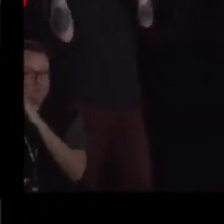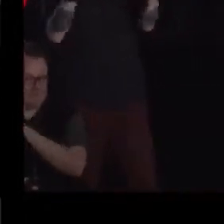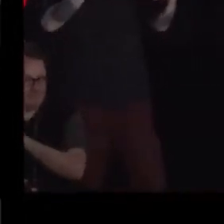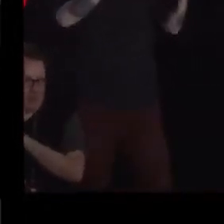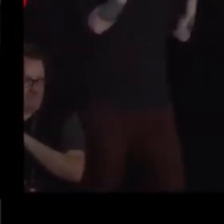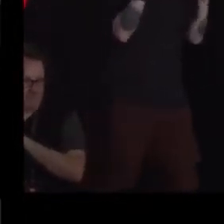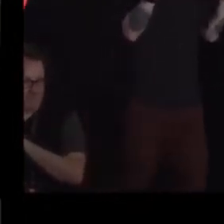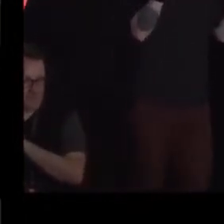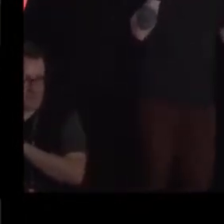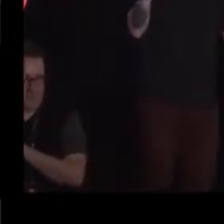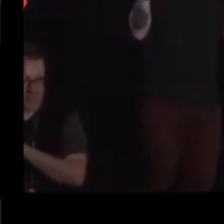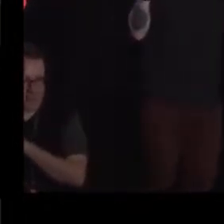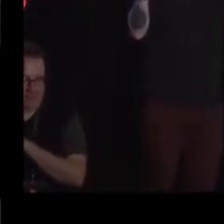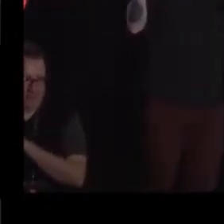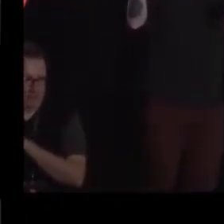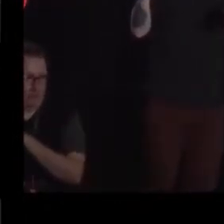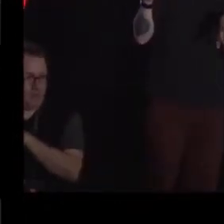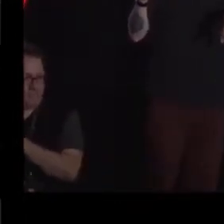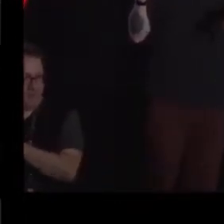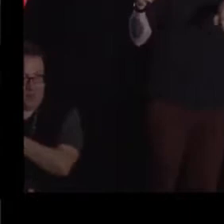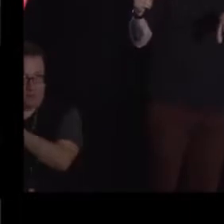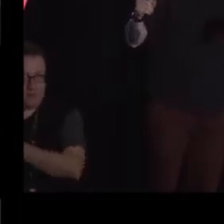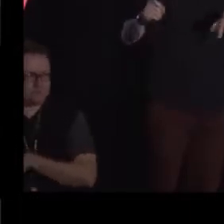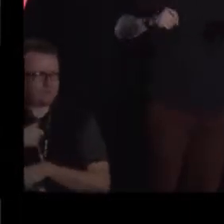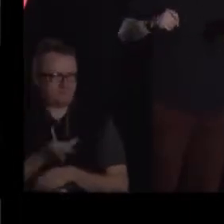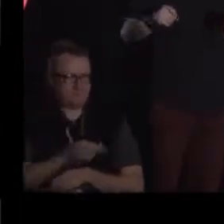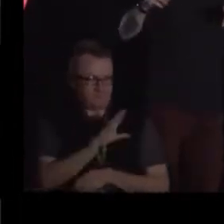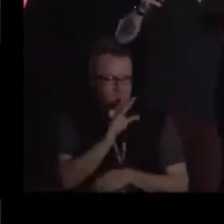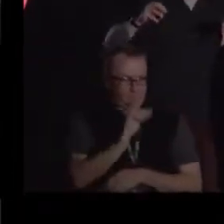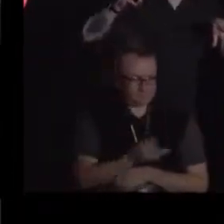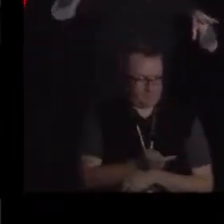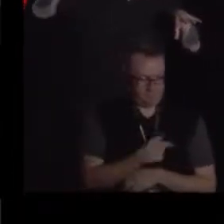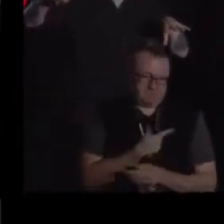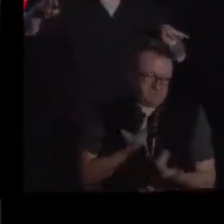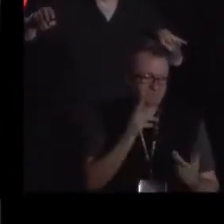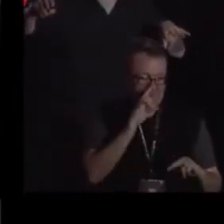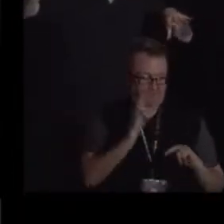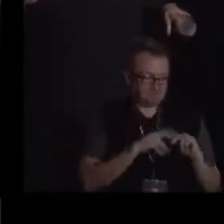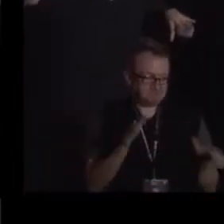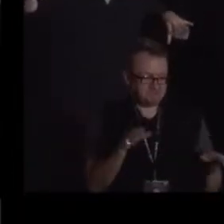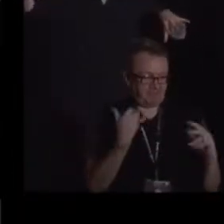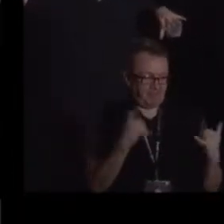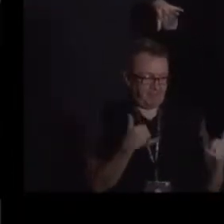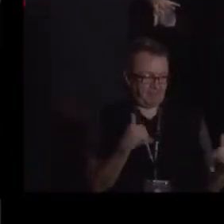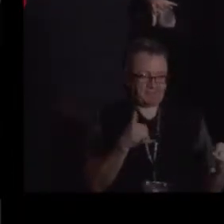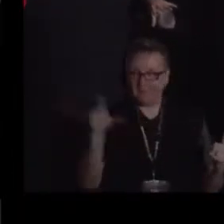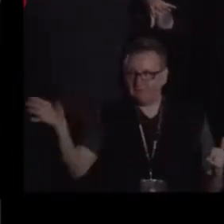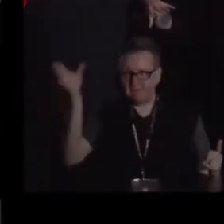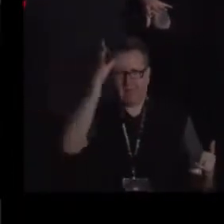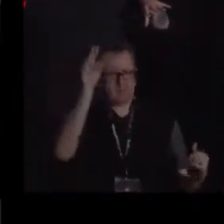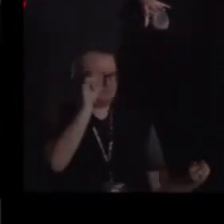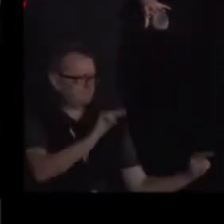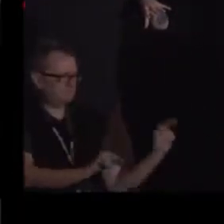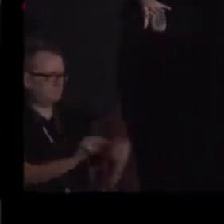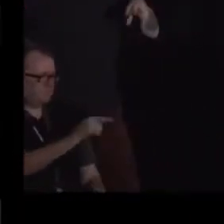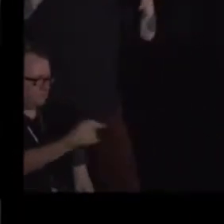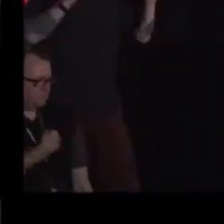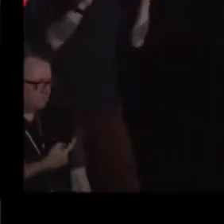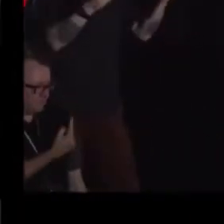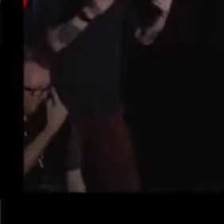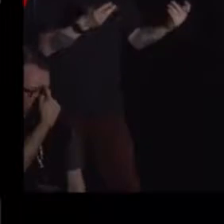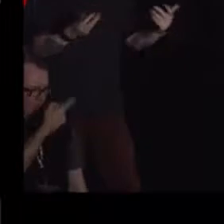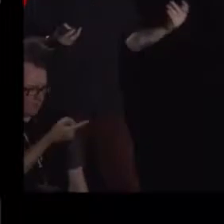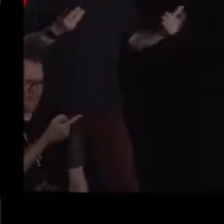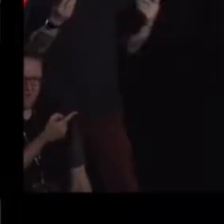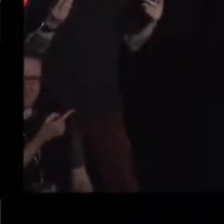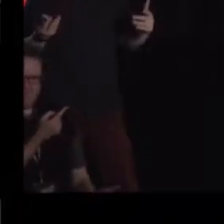UK, and they would, and they sort of knew that they were just doing stuff in their own time, and they knew, his dad knew that they were looking